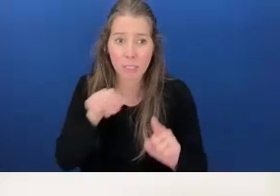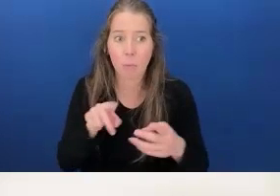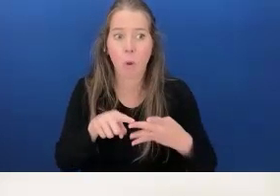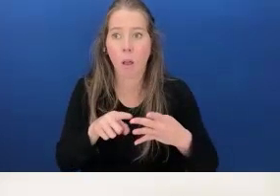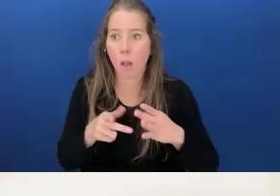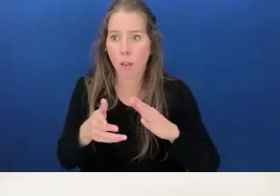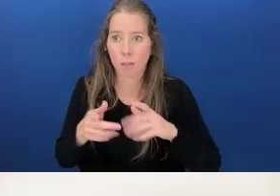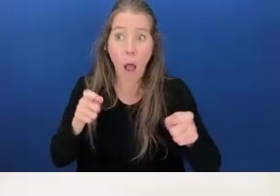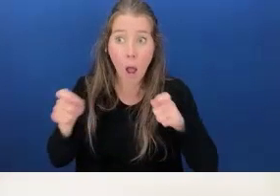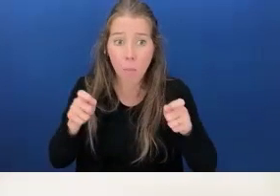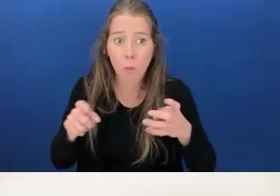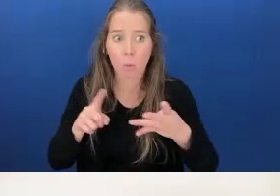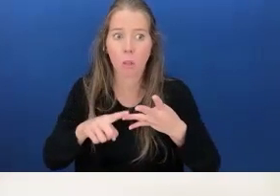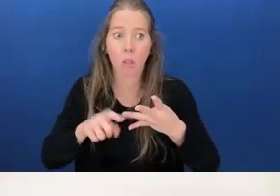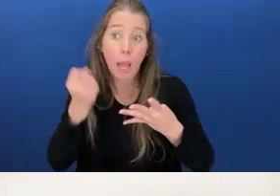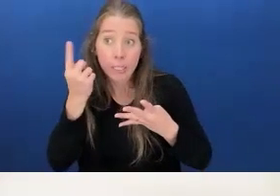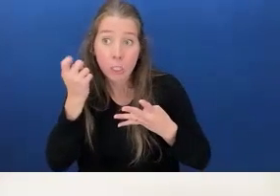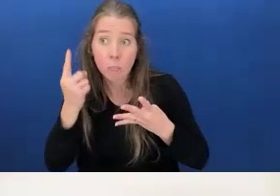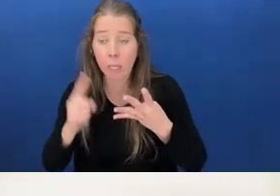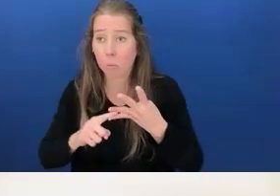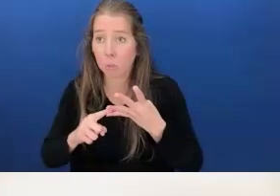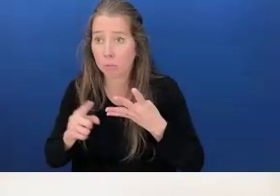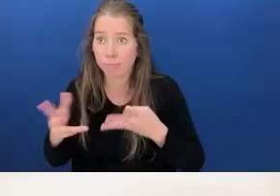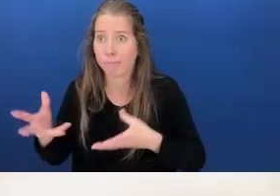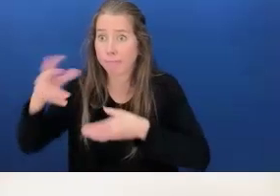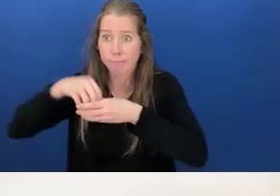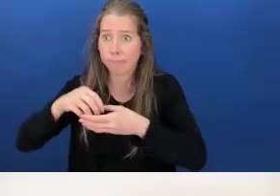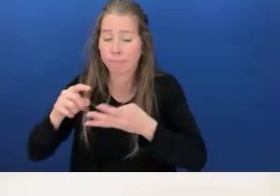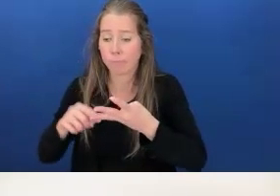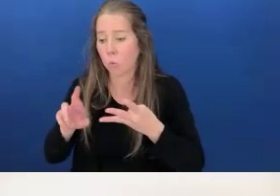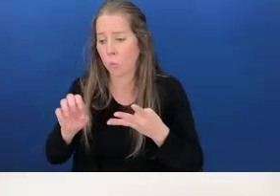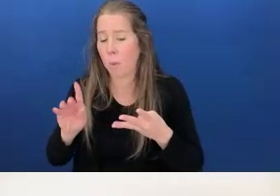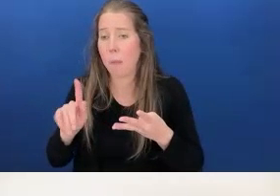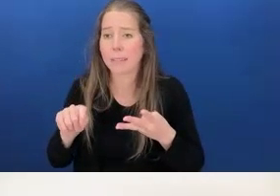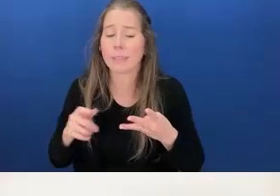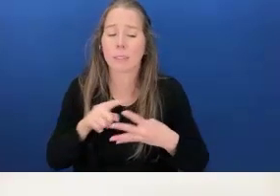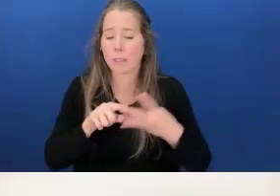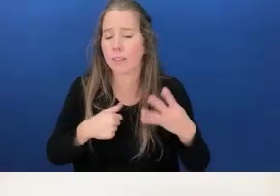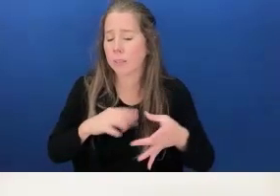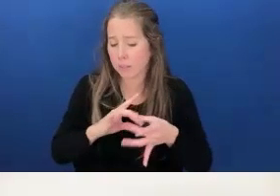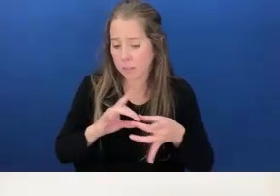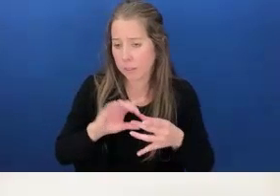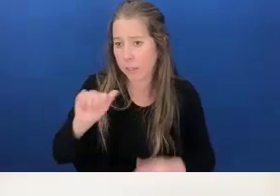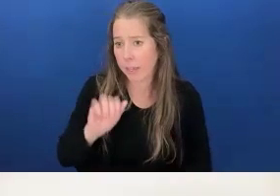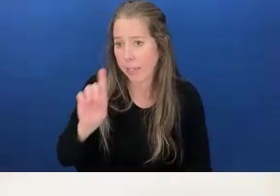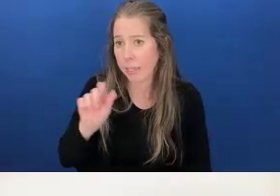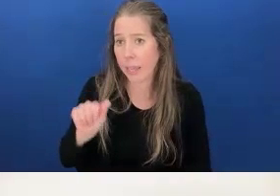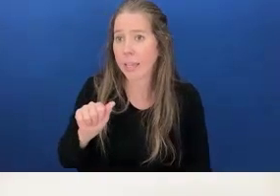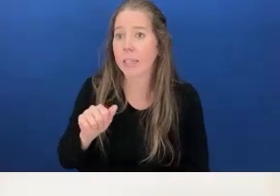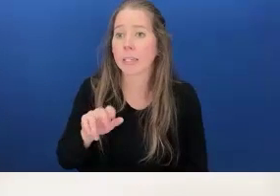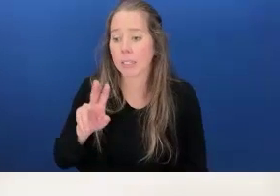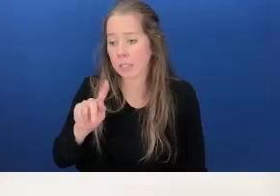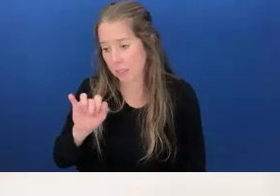operable, understandable, and robust. And so again, as I mentioned, when in the ADA Title II changes,